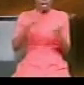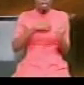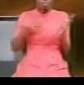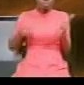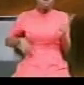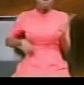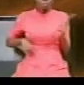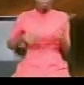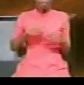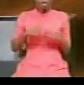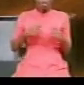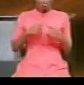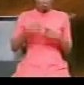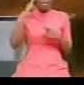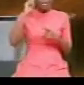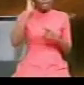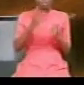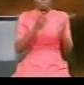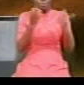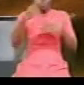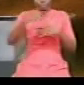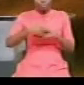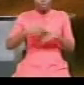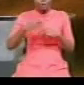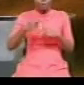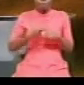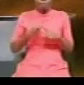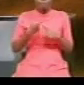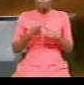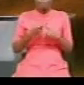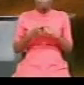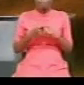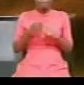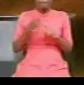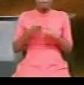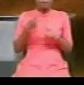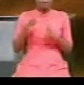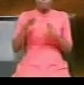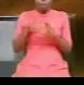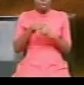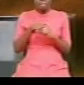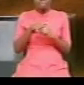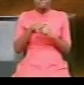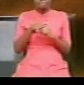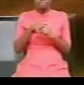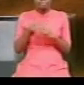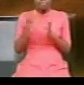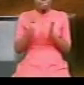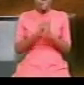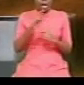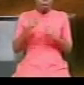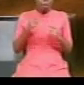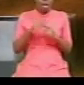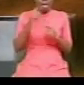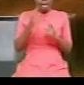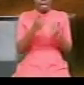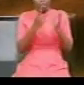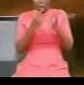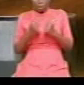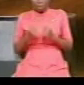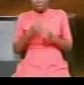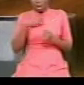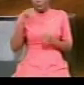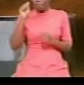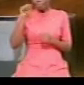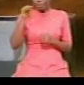Lord, when he will return from the wedding, that when he cometh